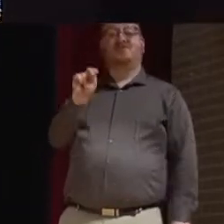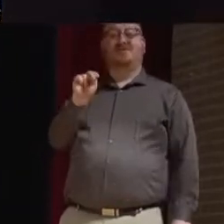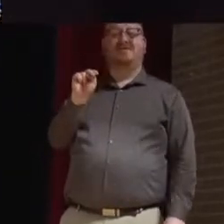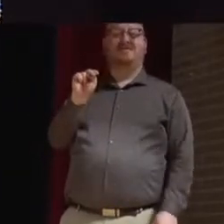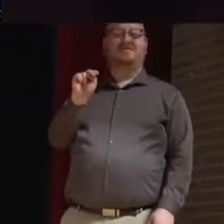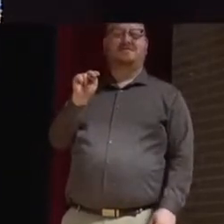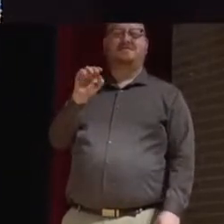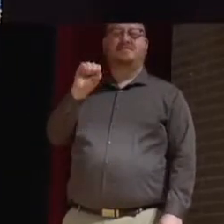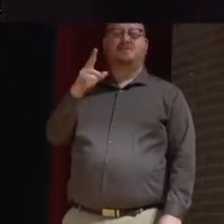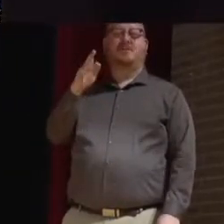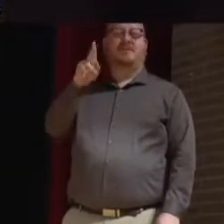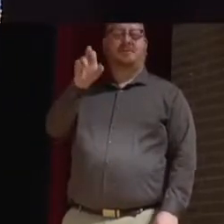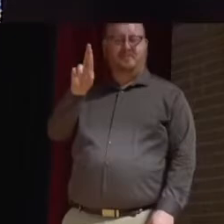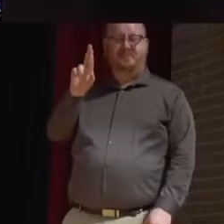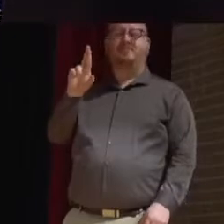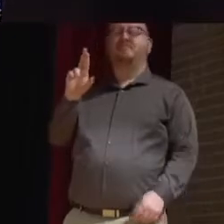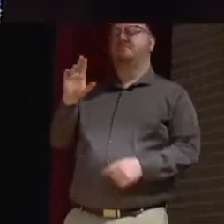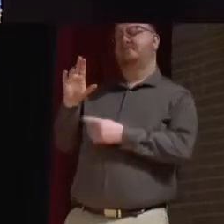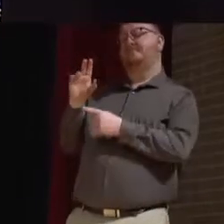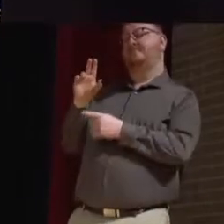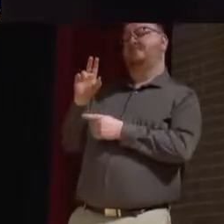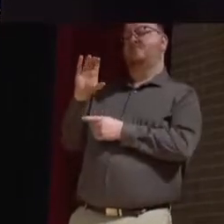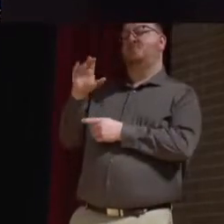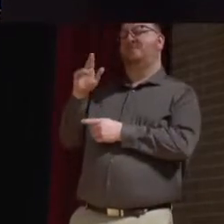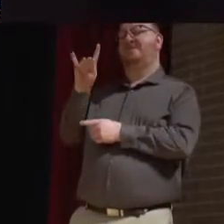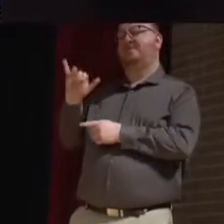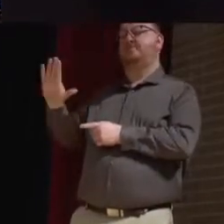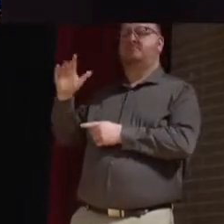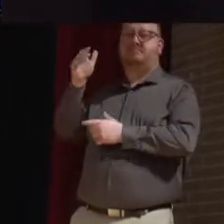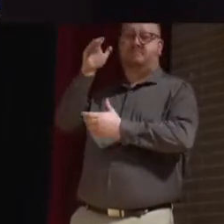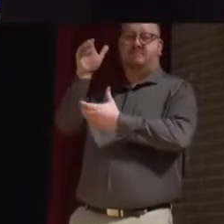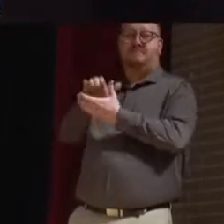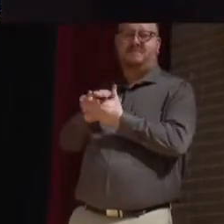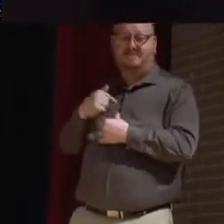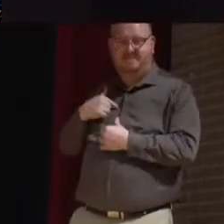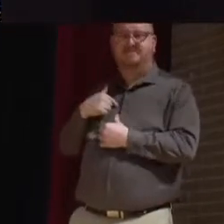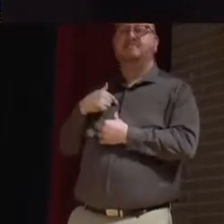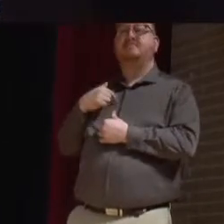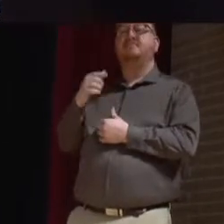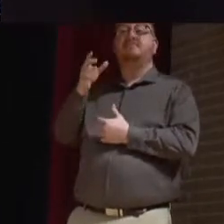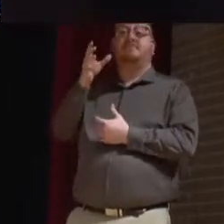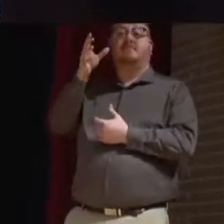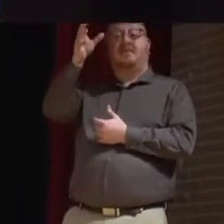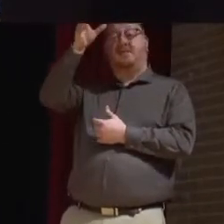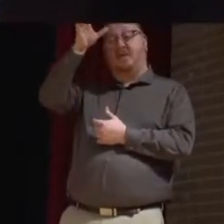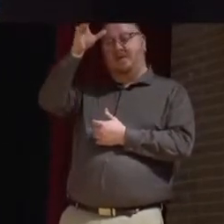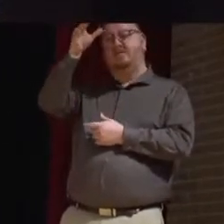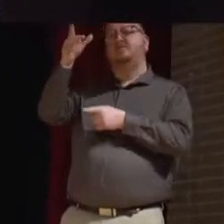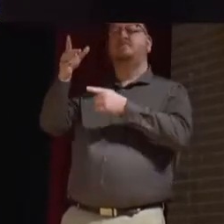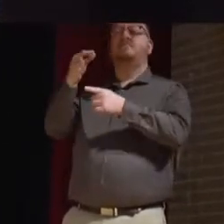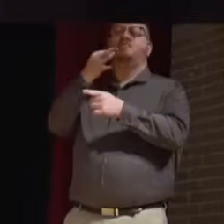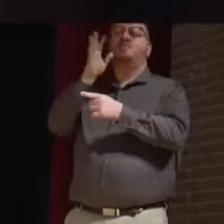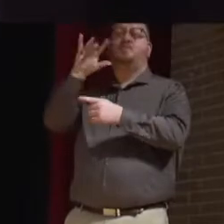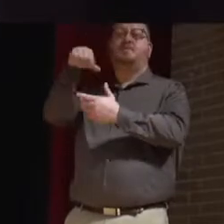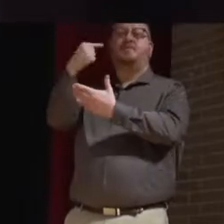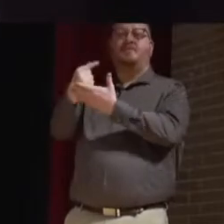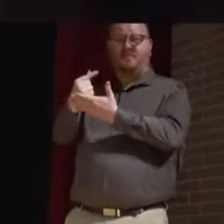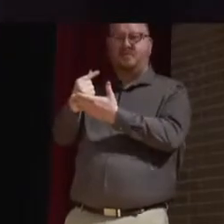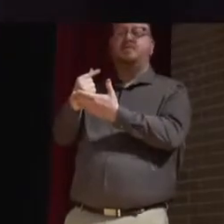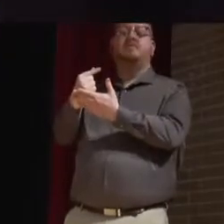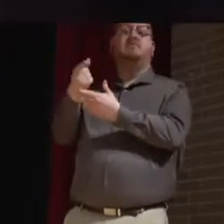husband, and father of a graduating child of Davison, and he's on the spectrum as